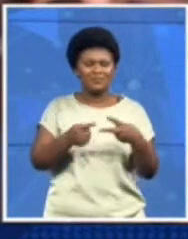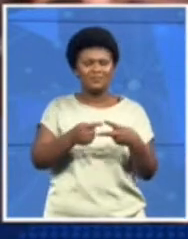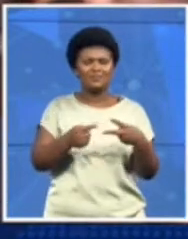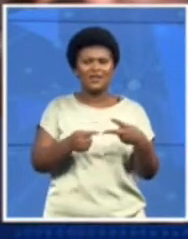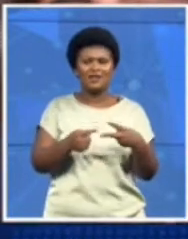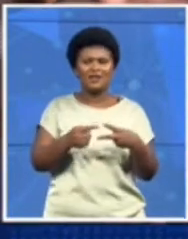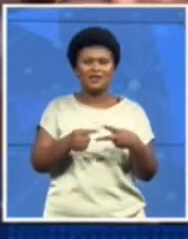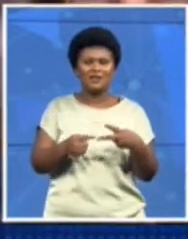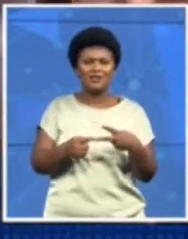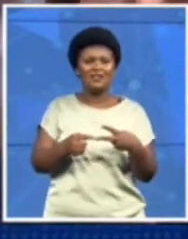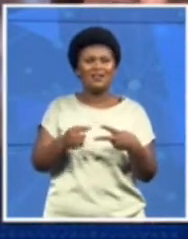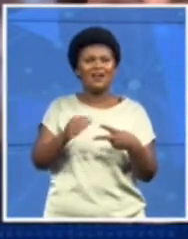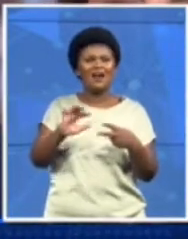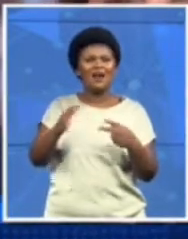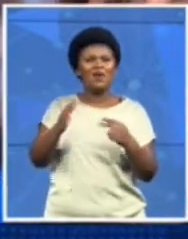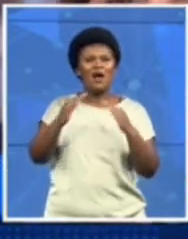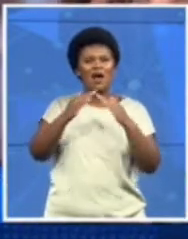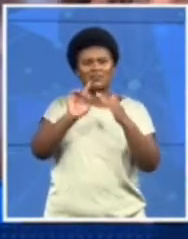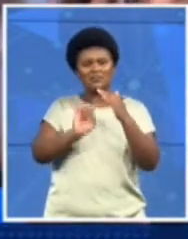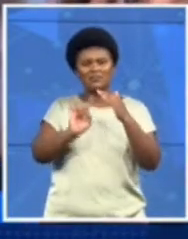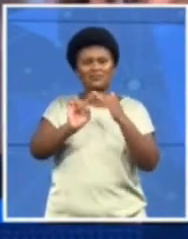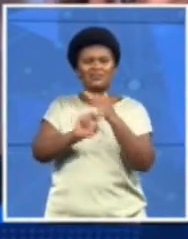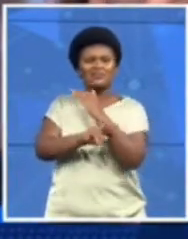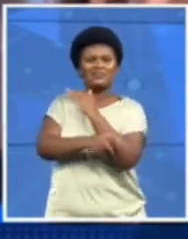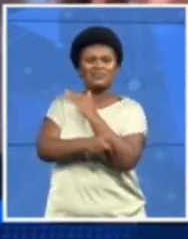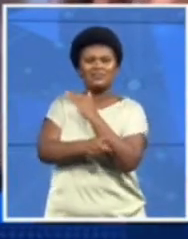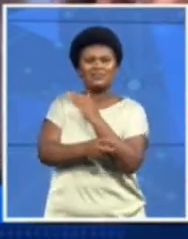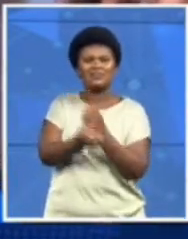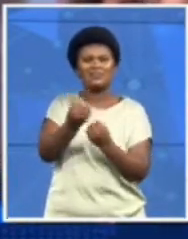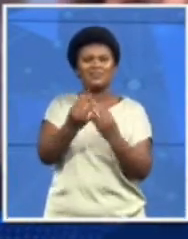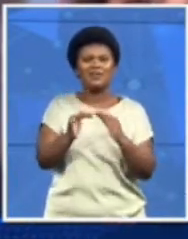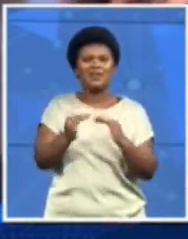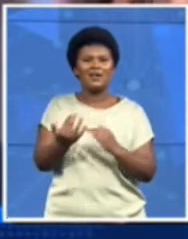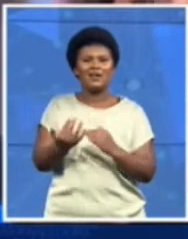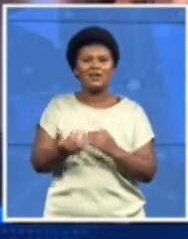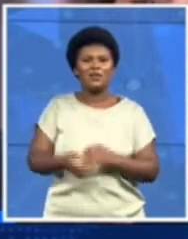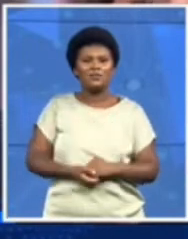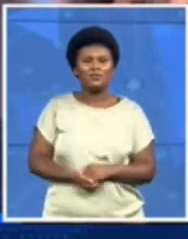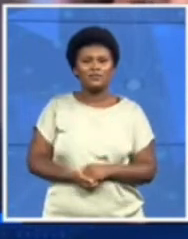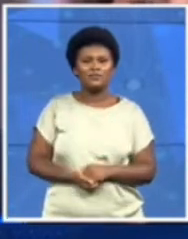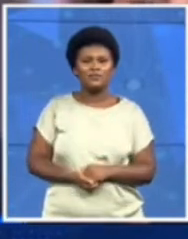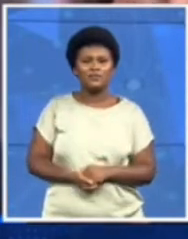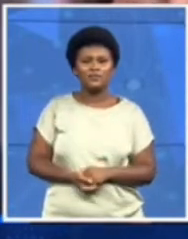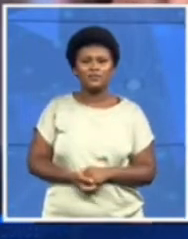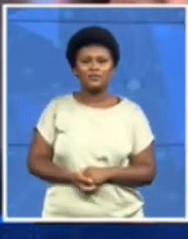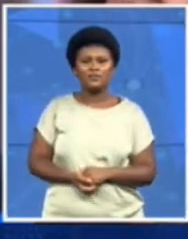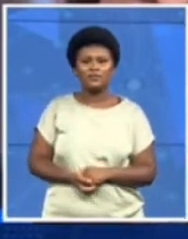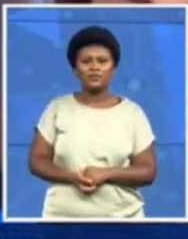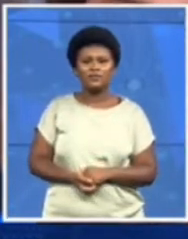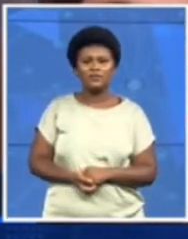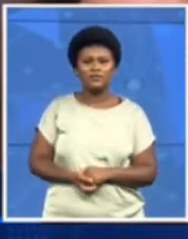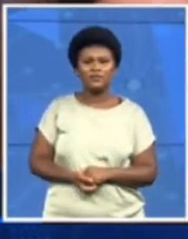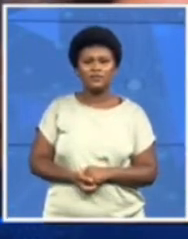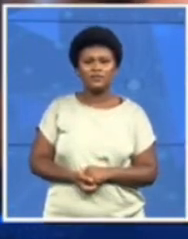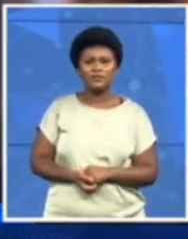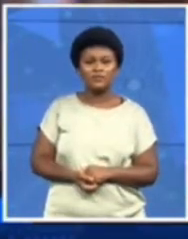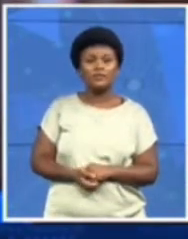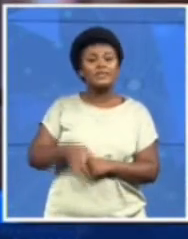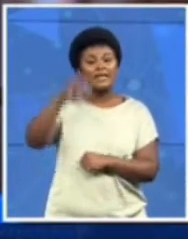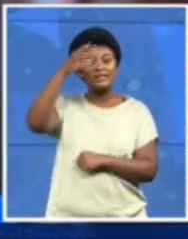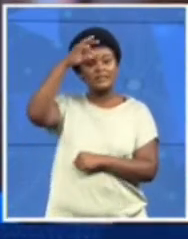Look, for one, more especially at the state can charge anyone and